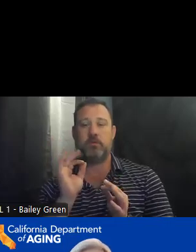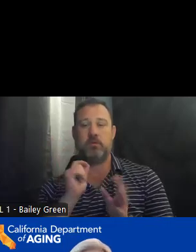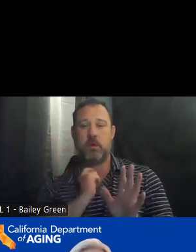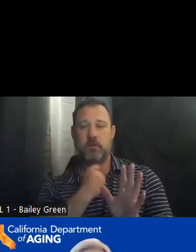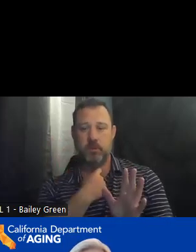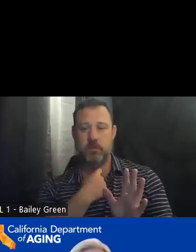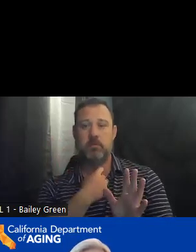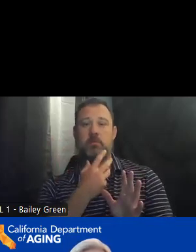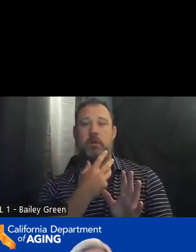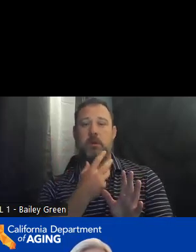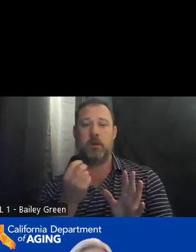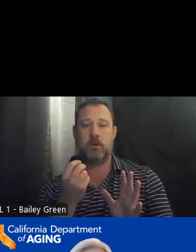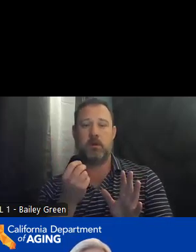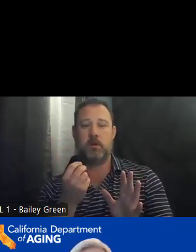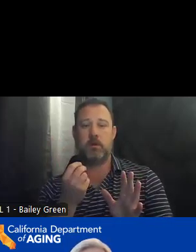now